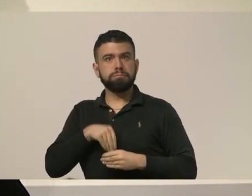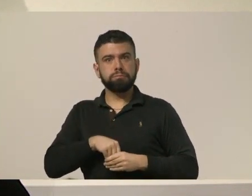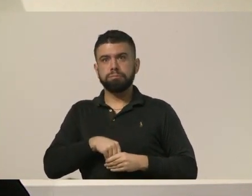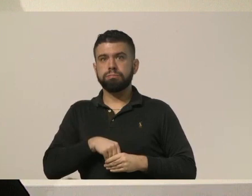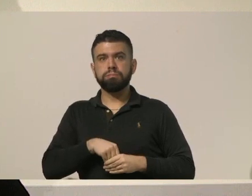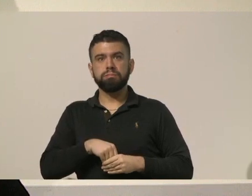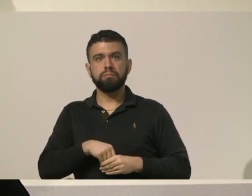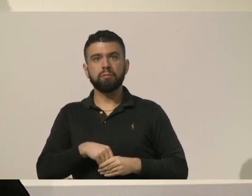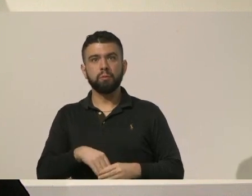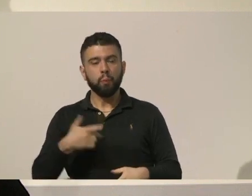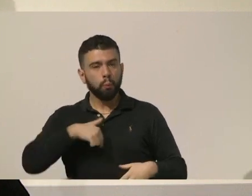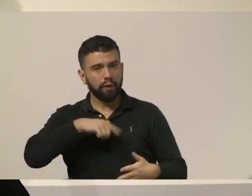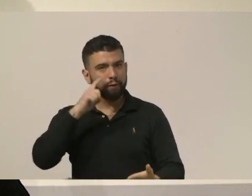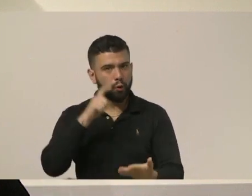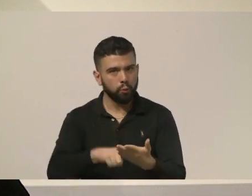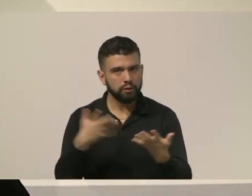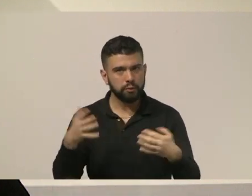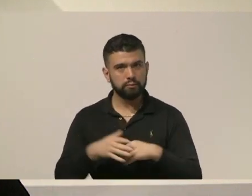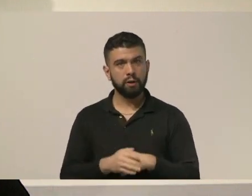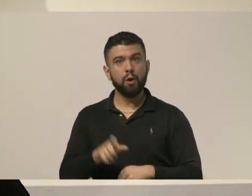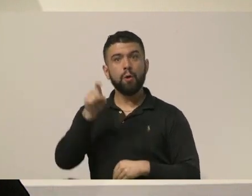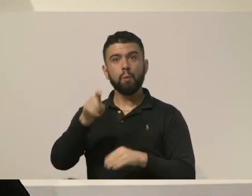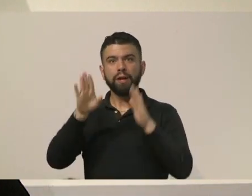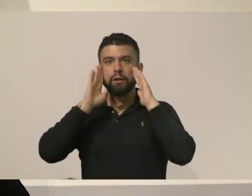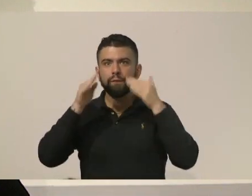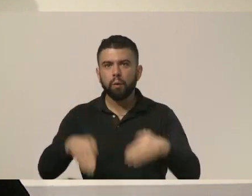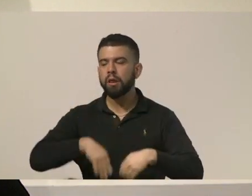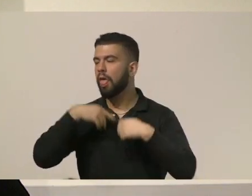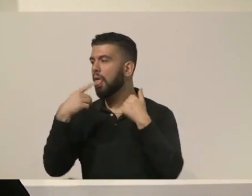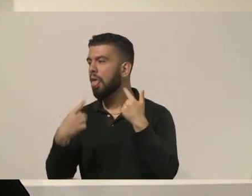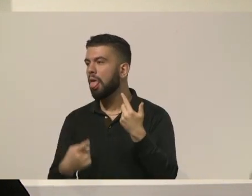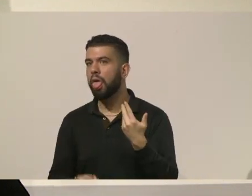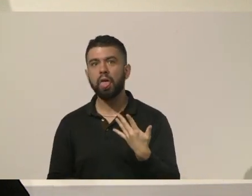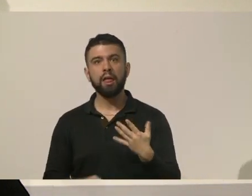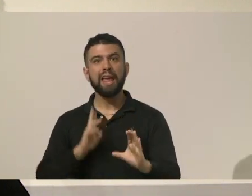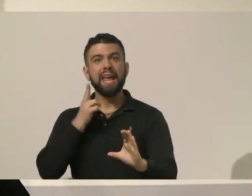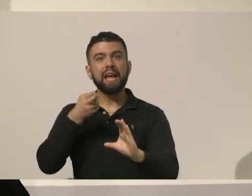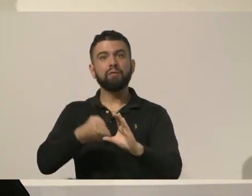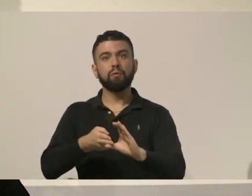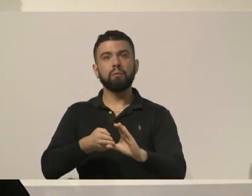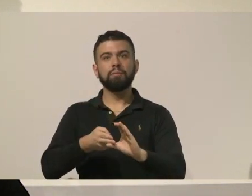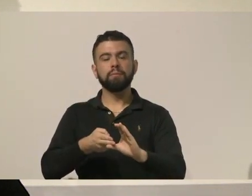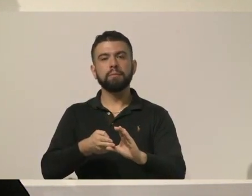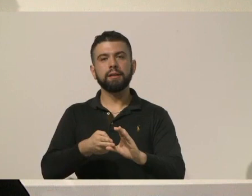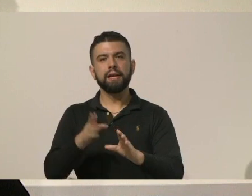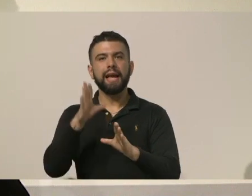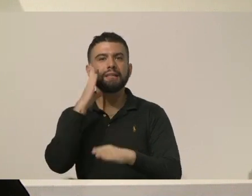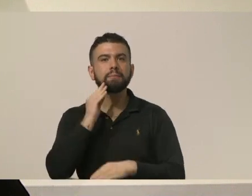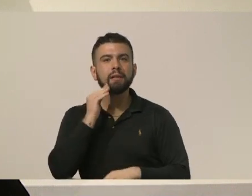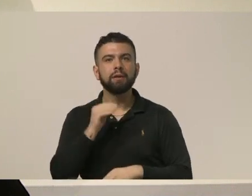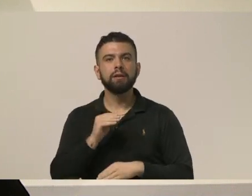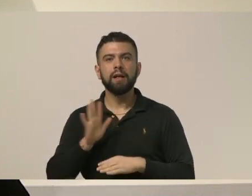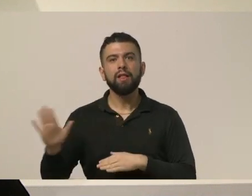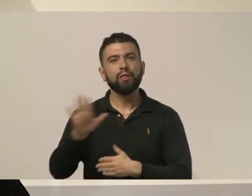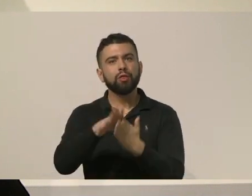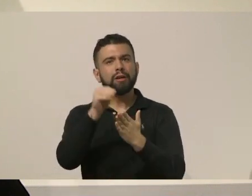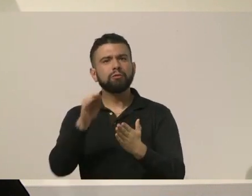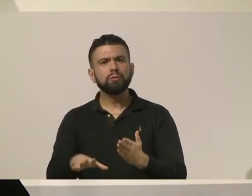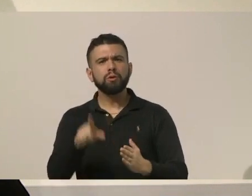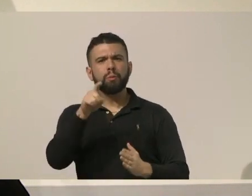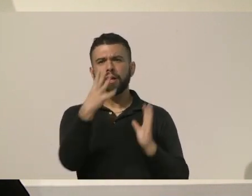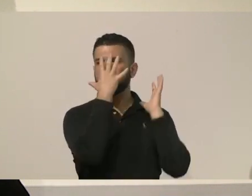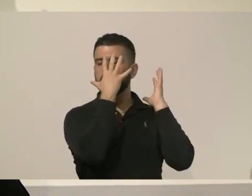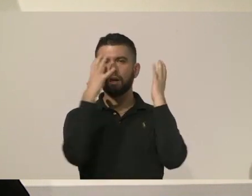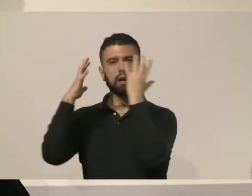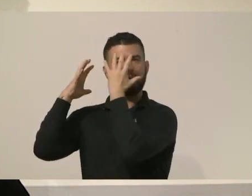is we need to focus on all of these enrollment experiences that our students have through their eyes. So improving the student experience being the number